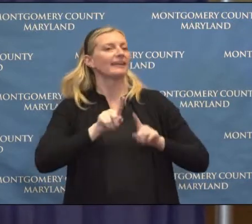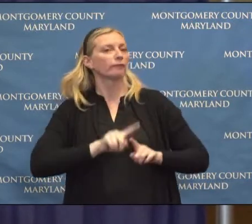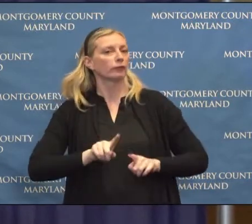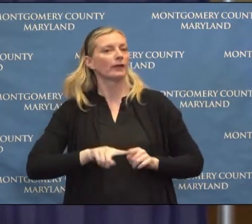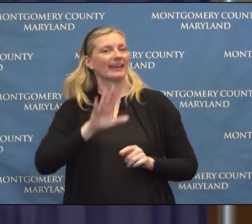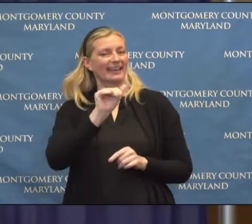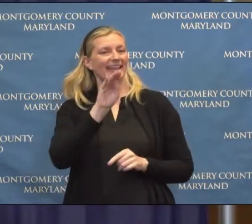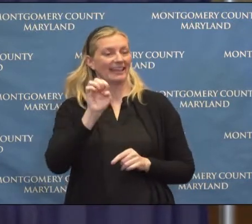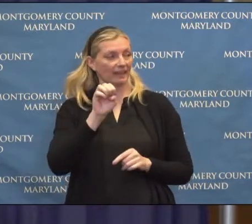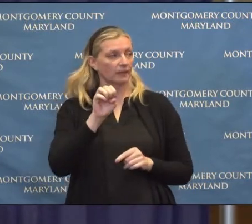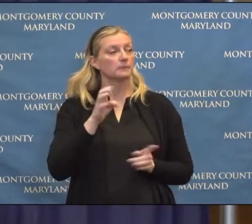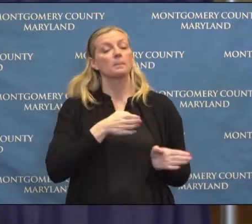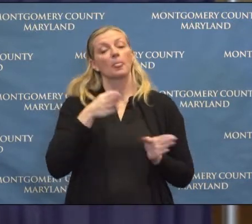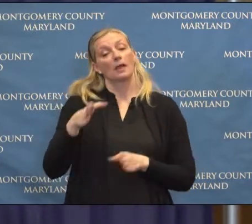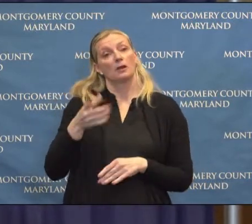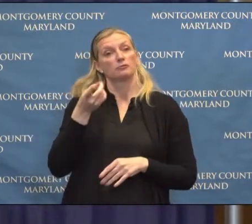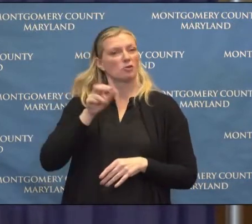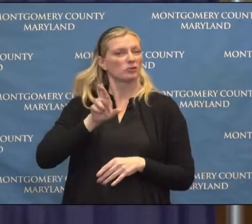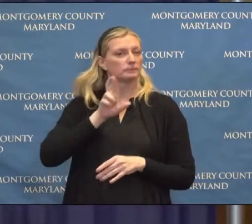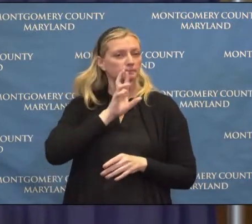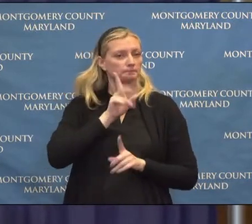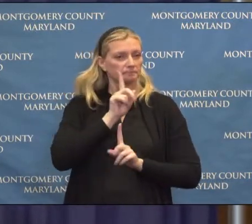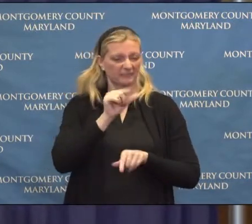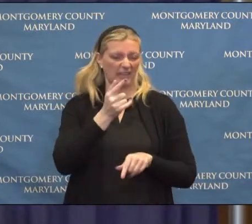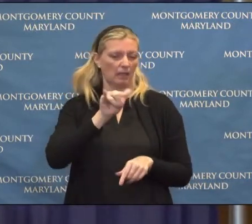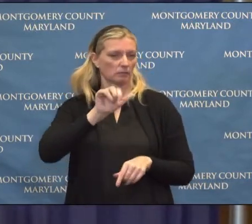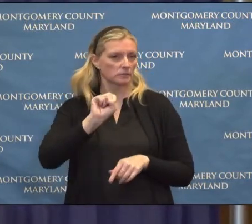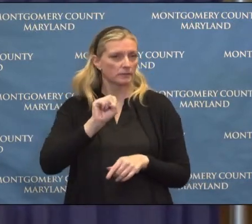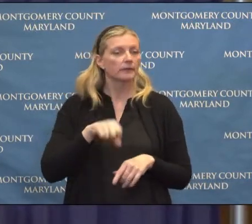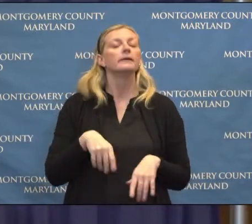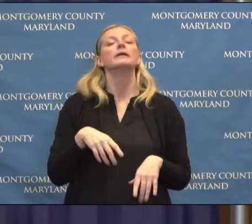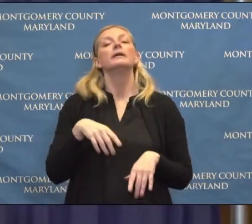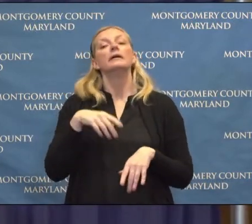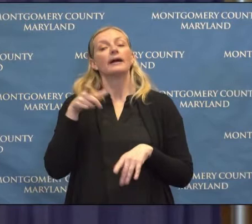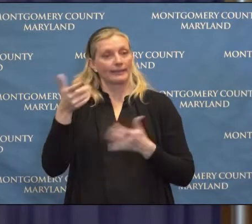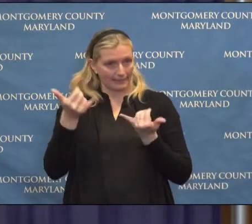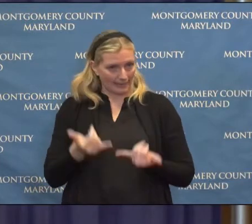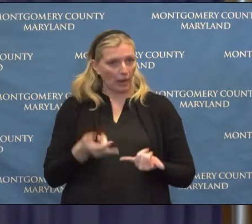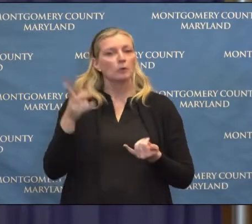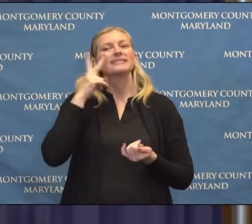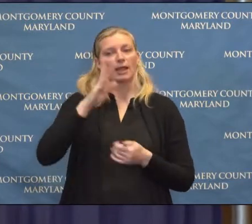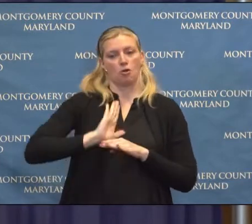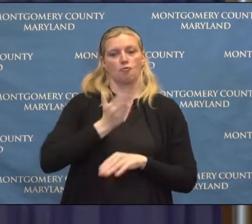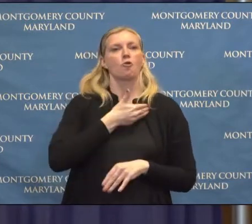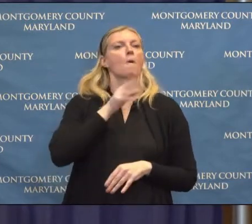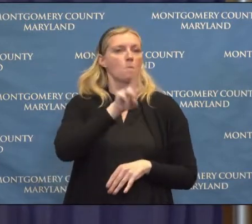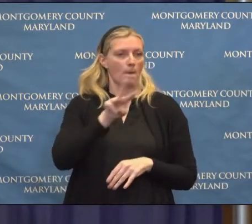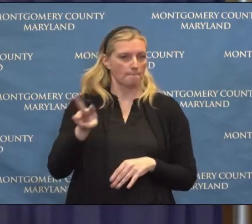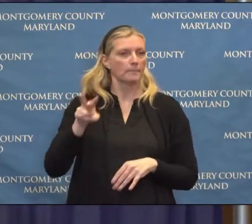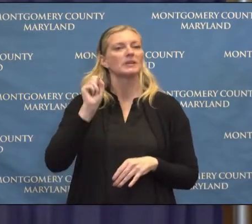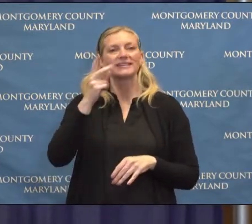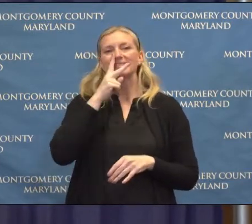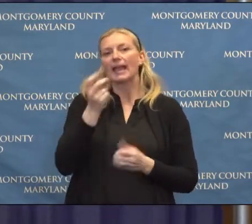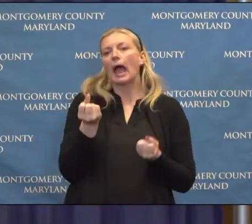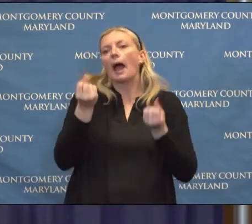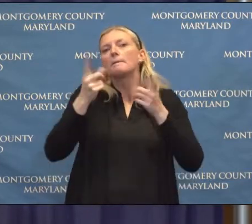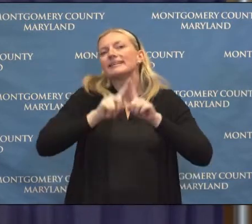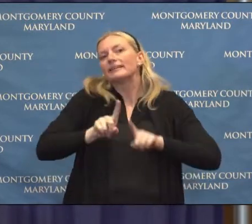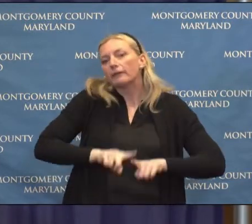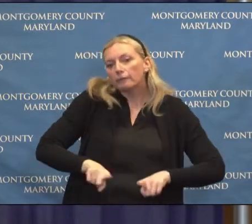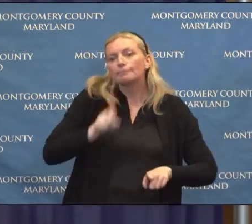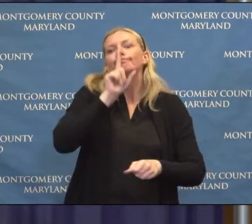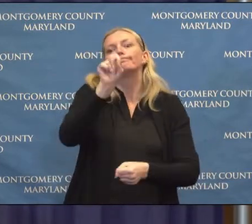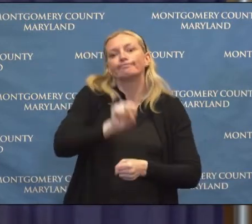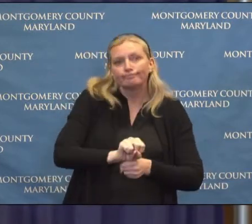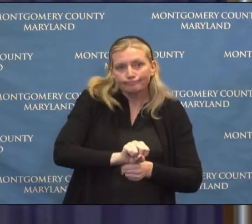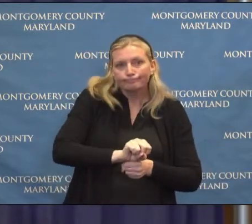state website that now makes provisions so that you can follow along and see the number of cases by zip code that was